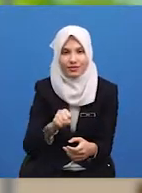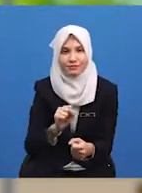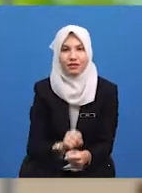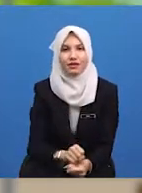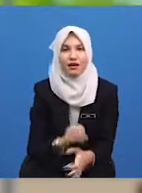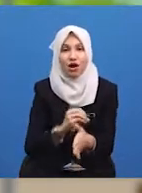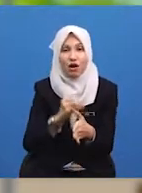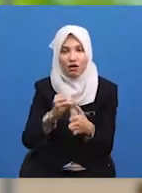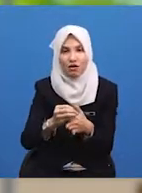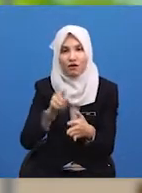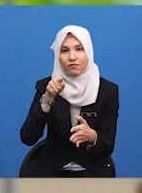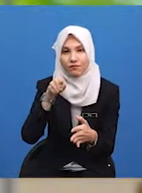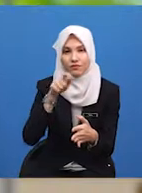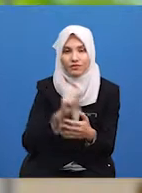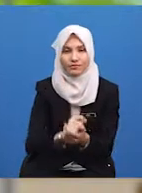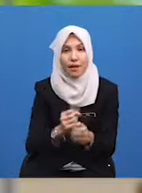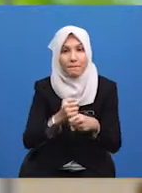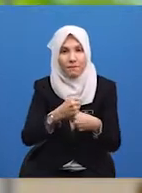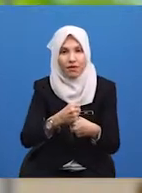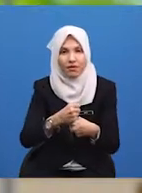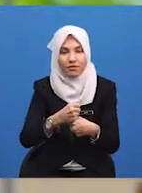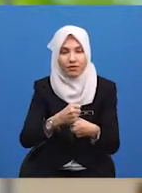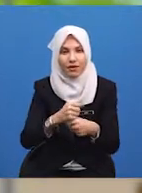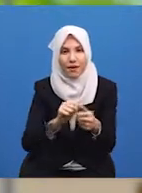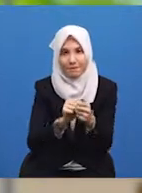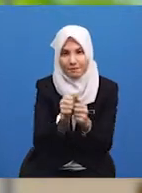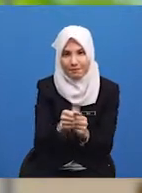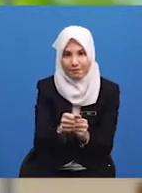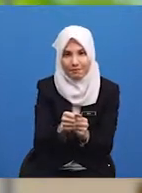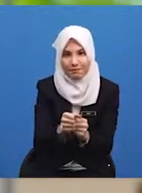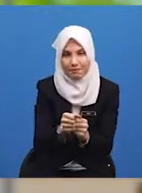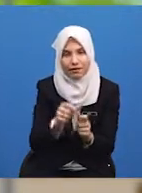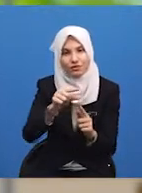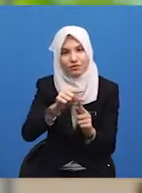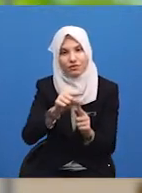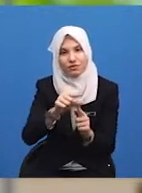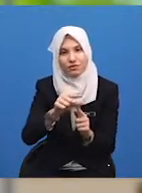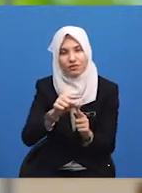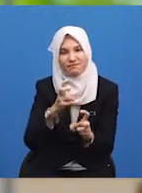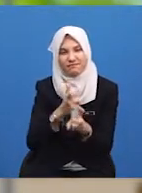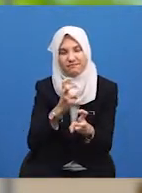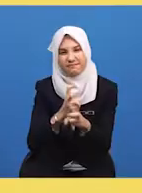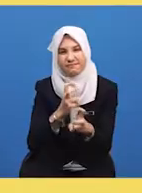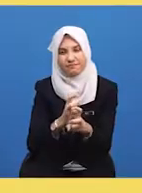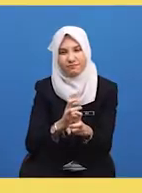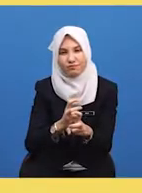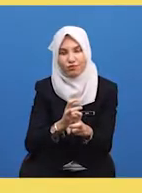full stop makes your password much harder for someone else to guess.